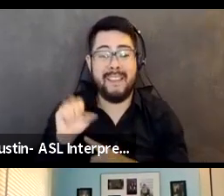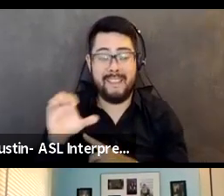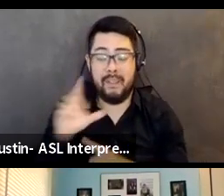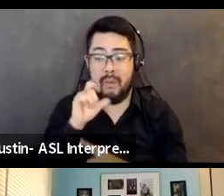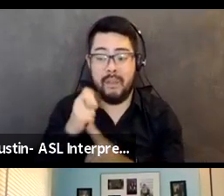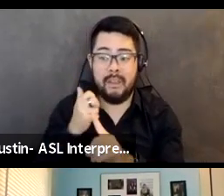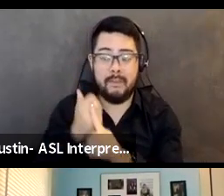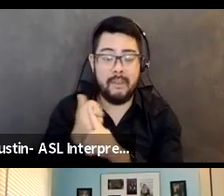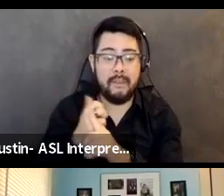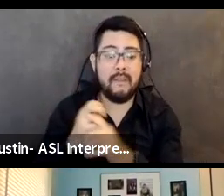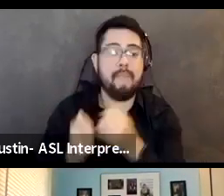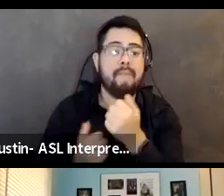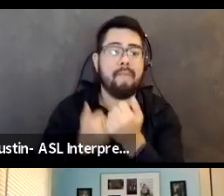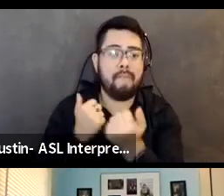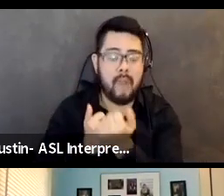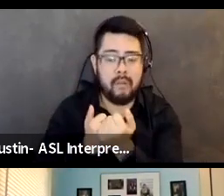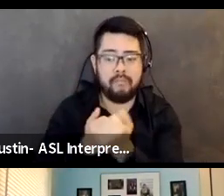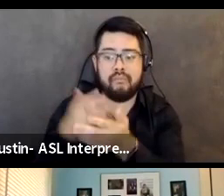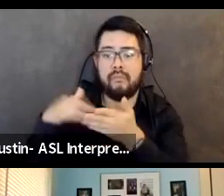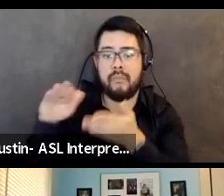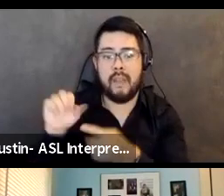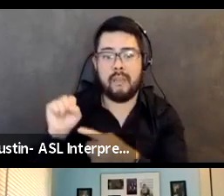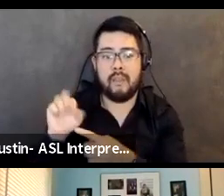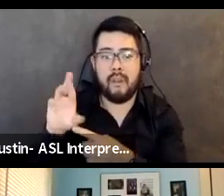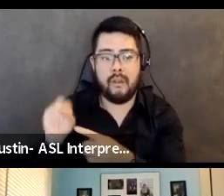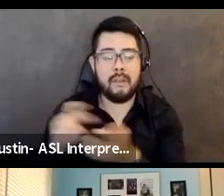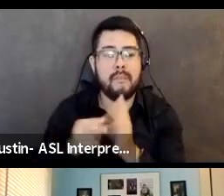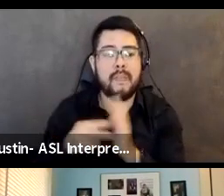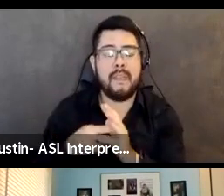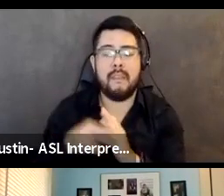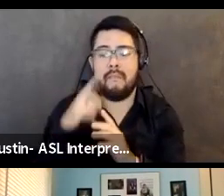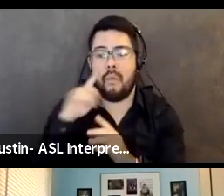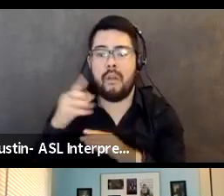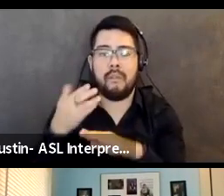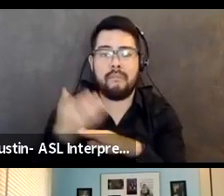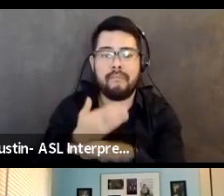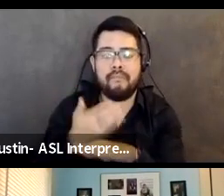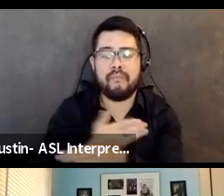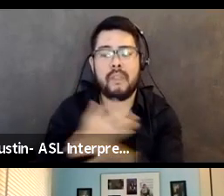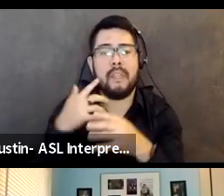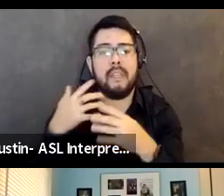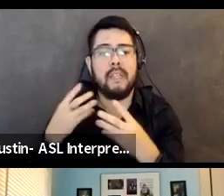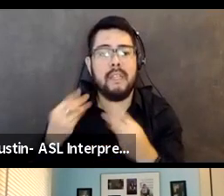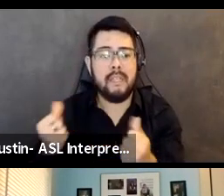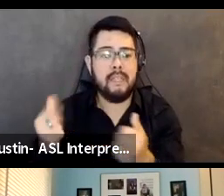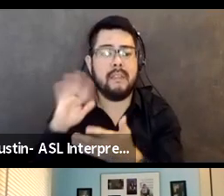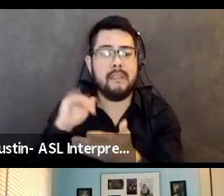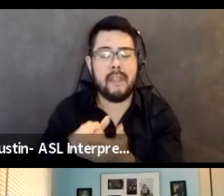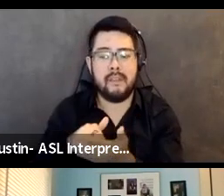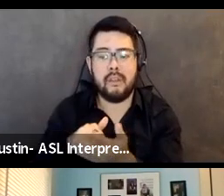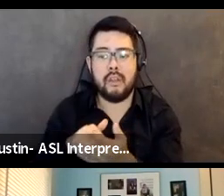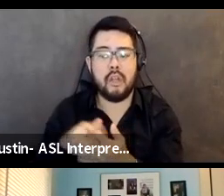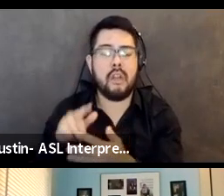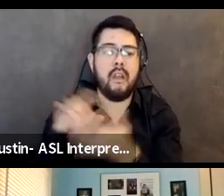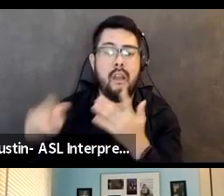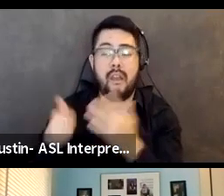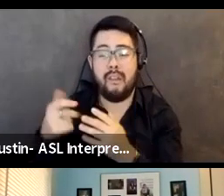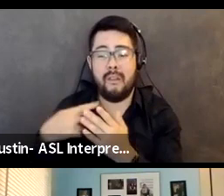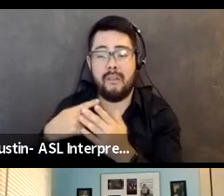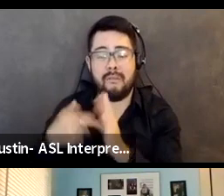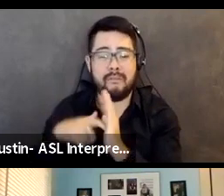sros out weren't given money for some of the restorative healing centered wellness supports in their place that have been part of other demands